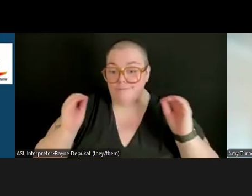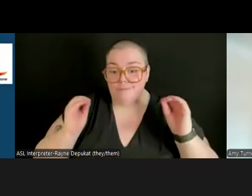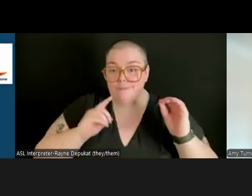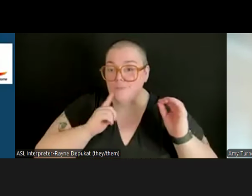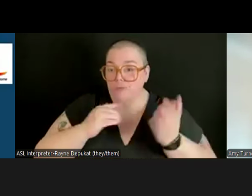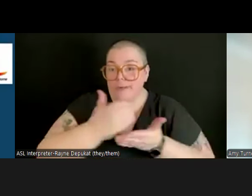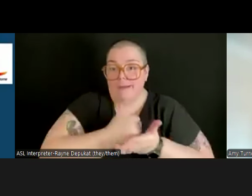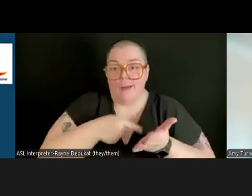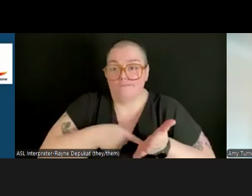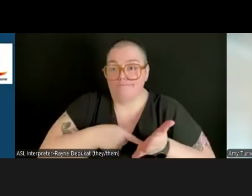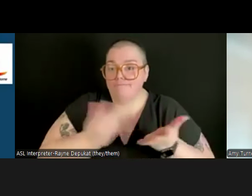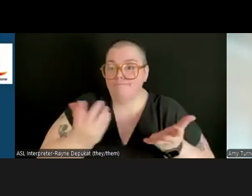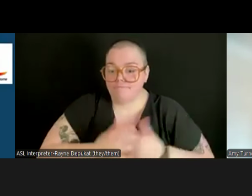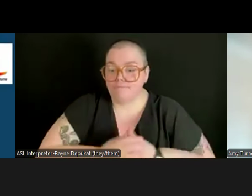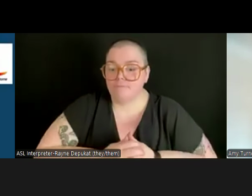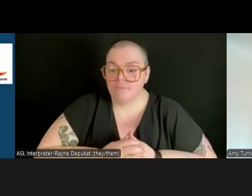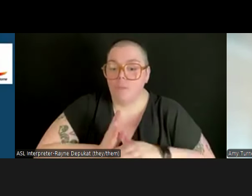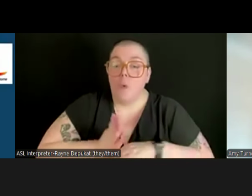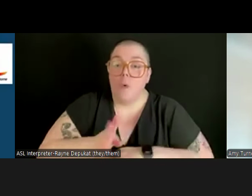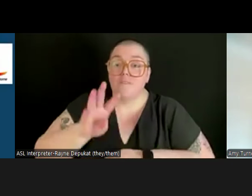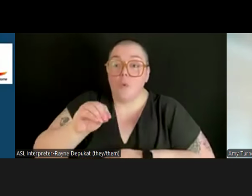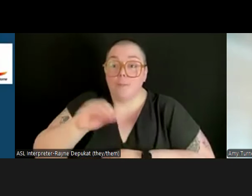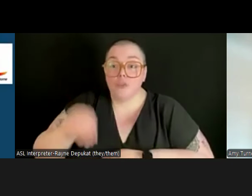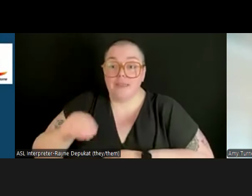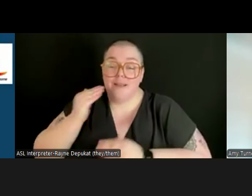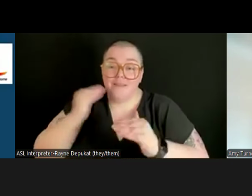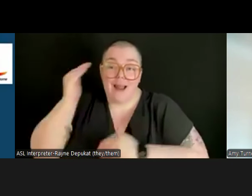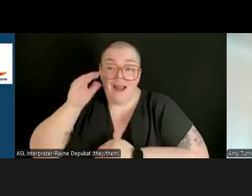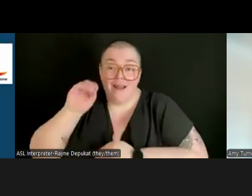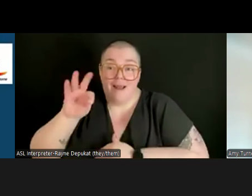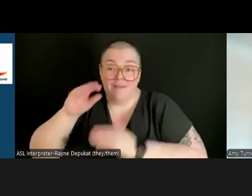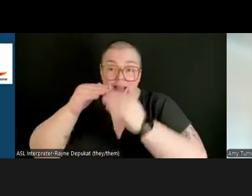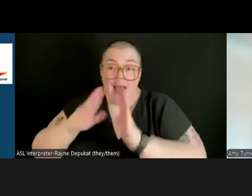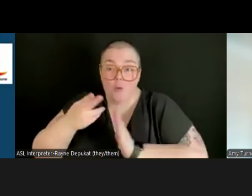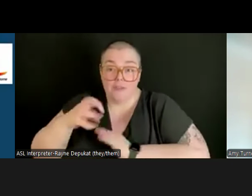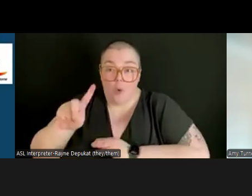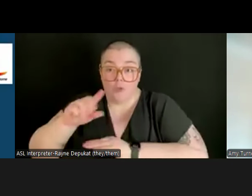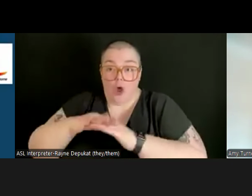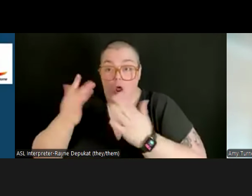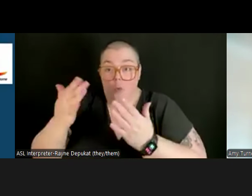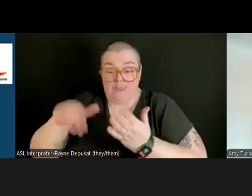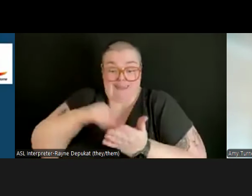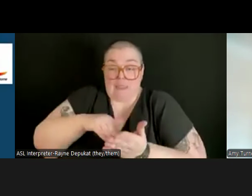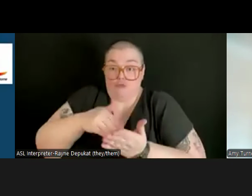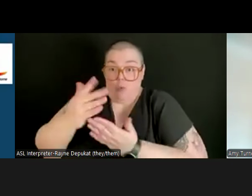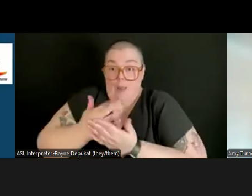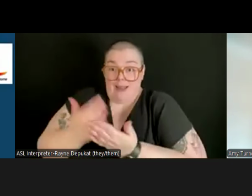And over 40% of the heads of household on the centralized waiting list have a disability.